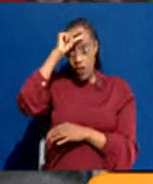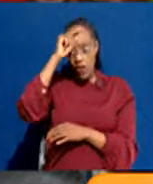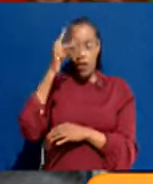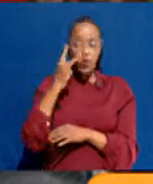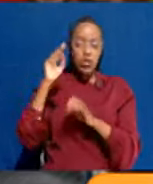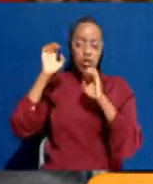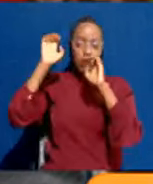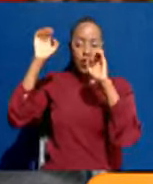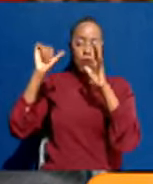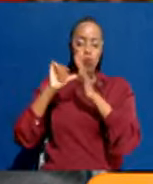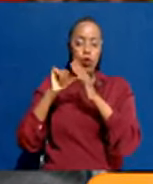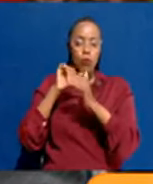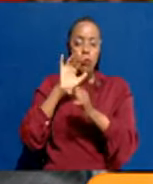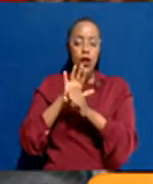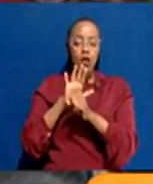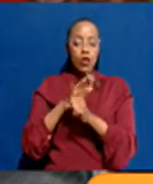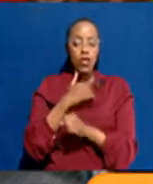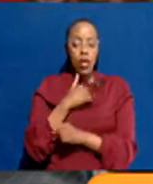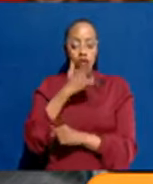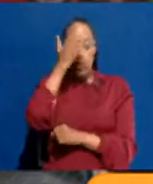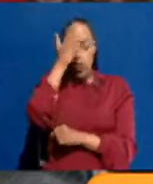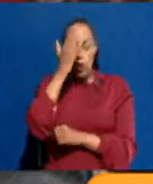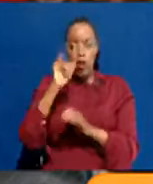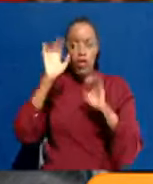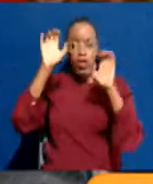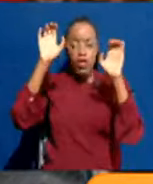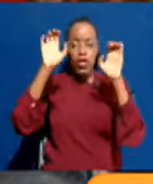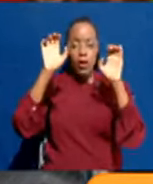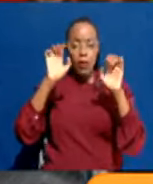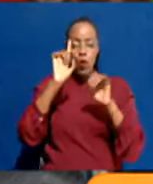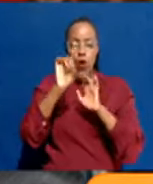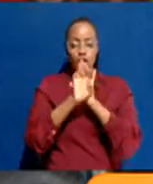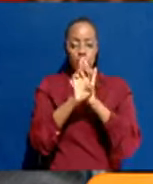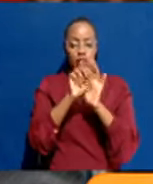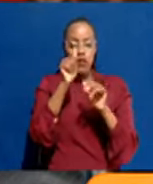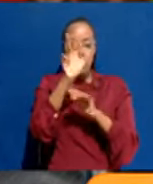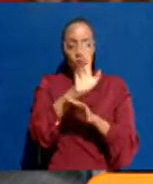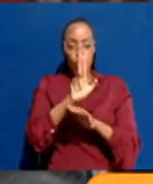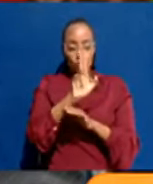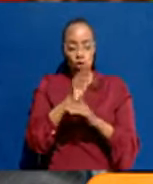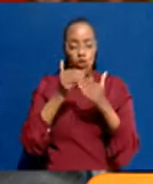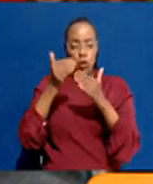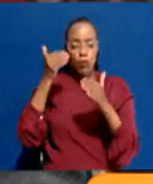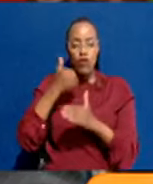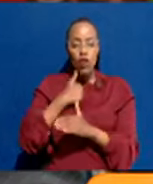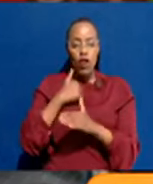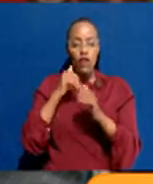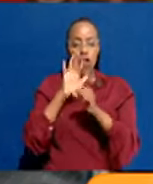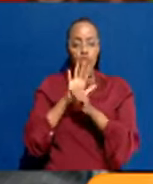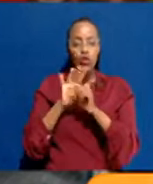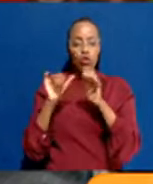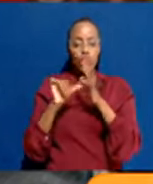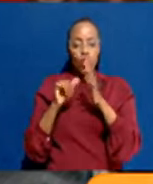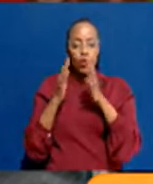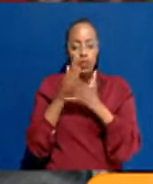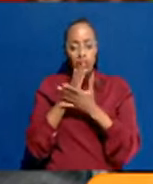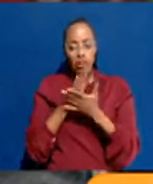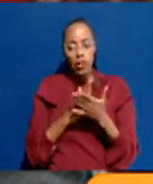Ethiopia has a lot of problems. Because Ethiopia was one of the examples that we used to have a lot of problems with some